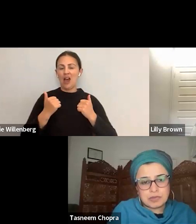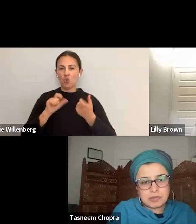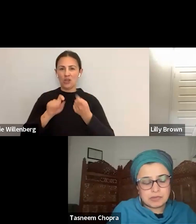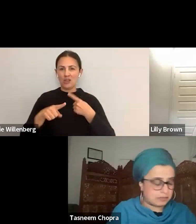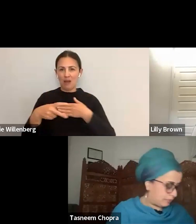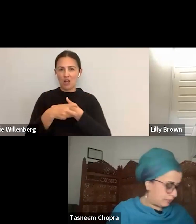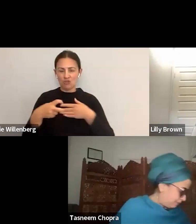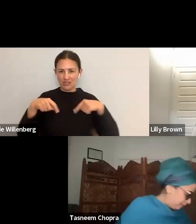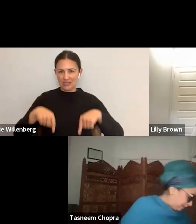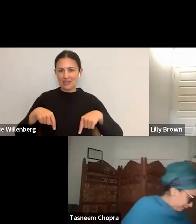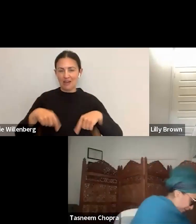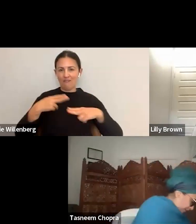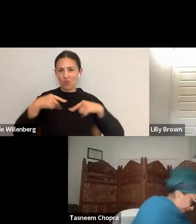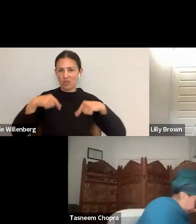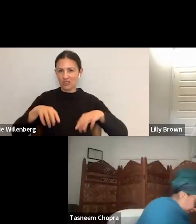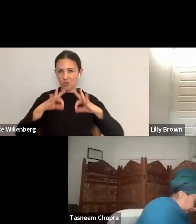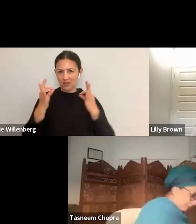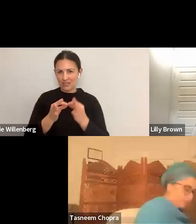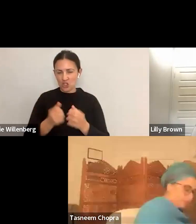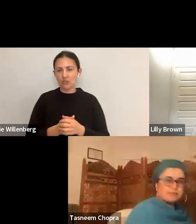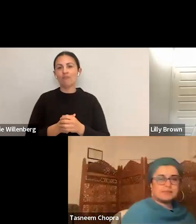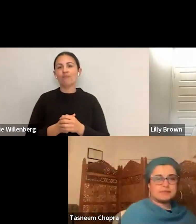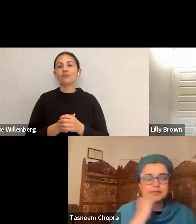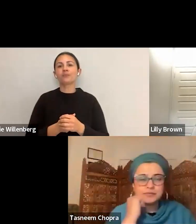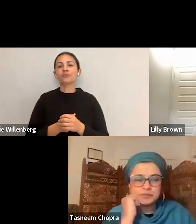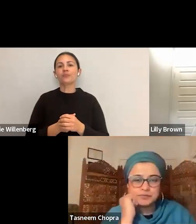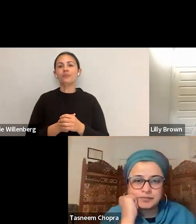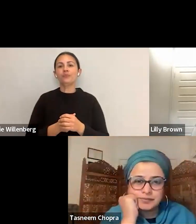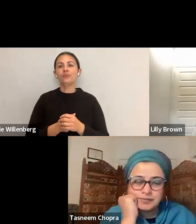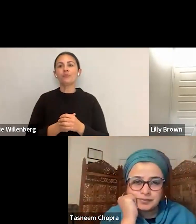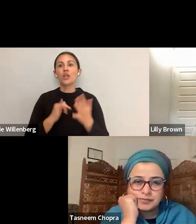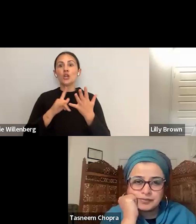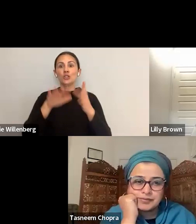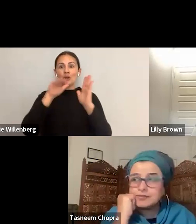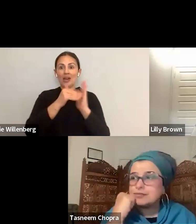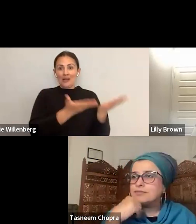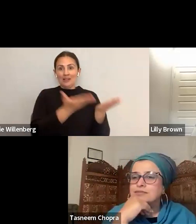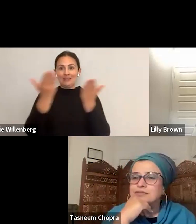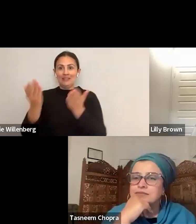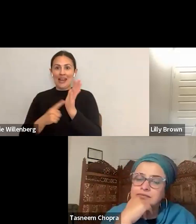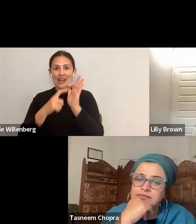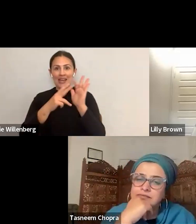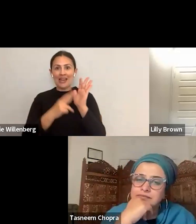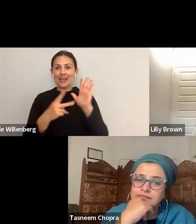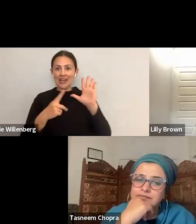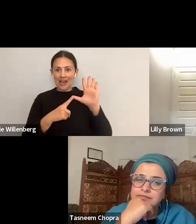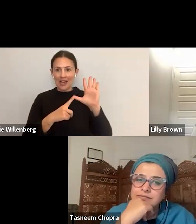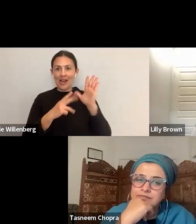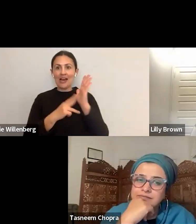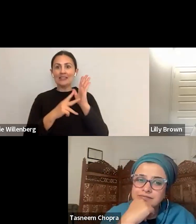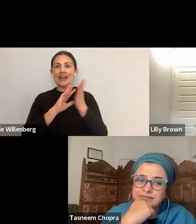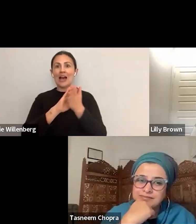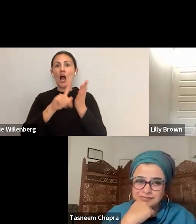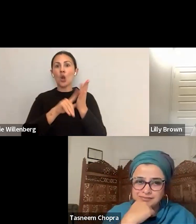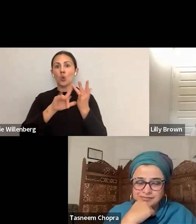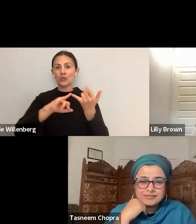leadershipprogram@creative.gov.au. I'll now hand over to the inimitable Lena, who will be your host for the session today. Lena, please